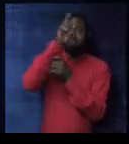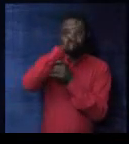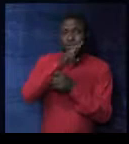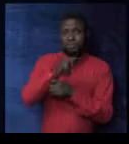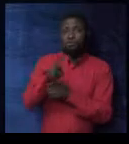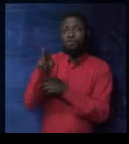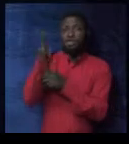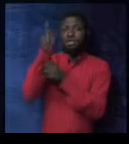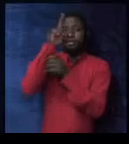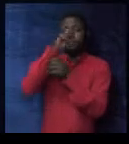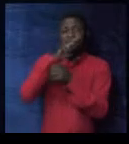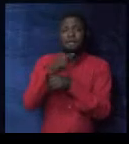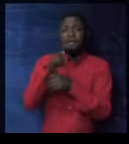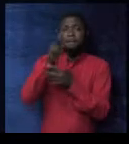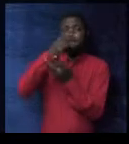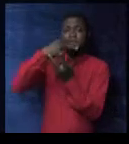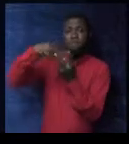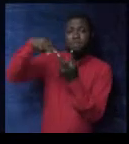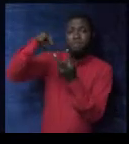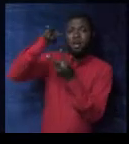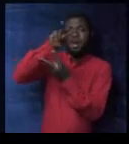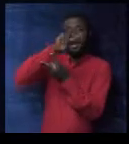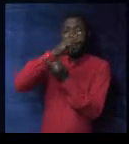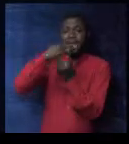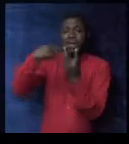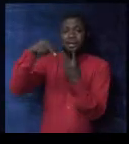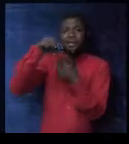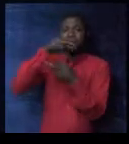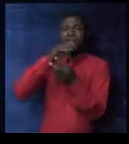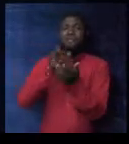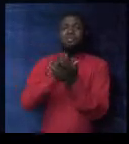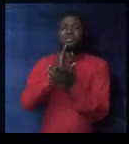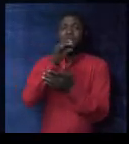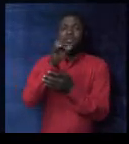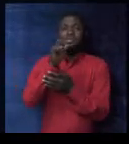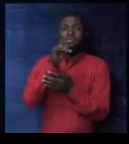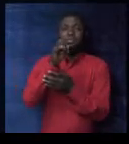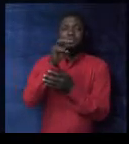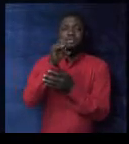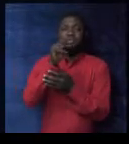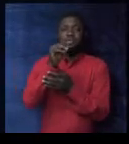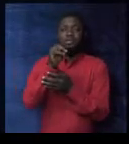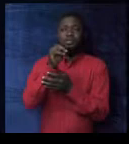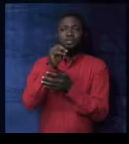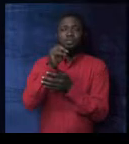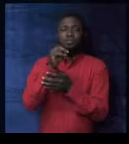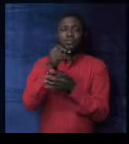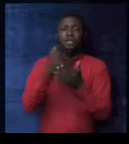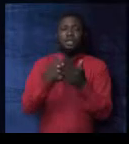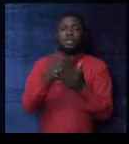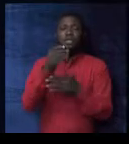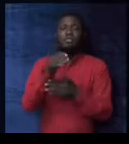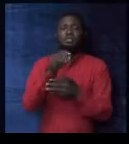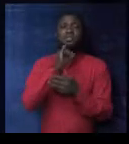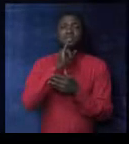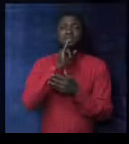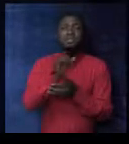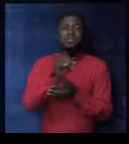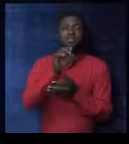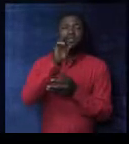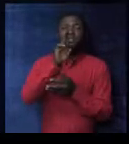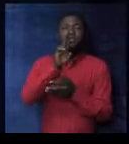planet. The what? Ringed planet. That is Saturn. Next